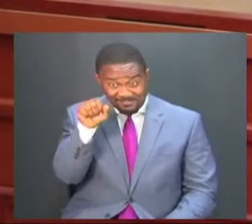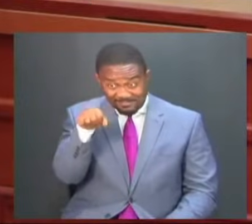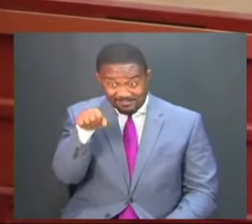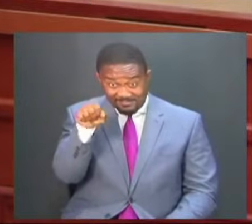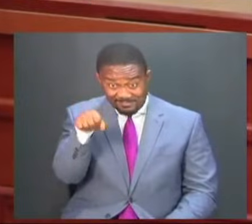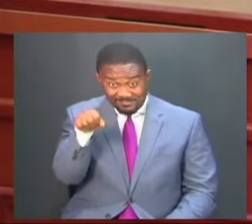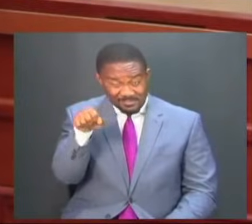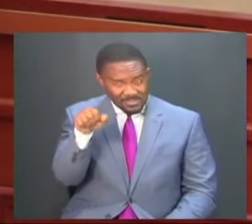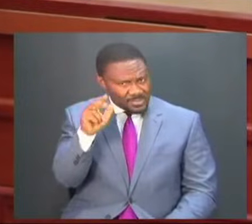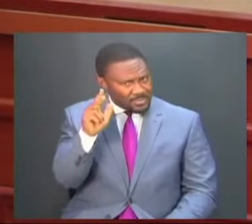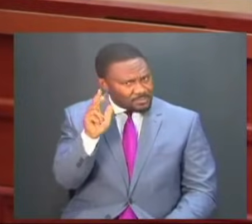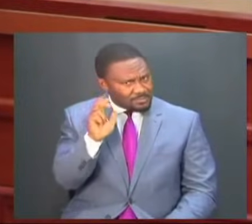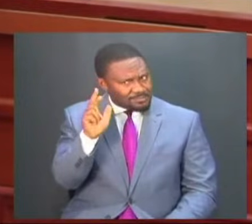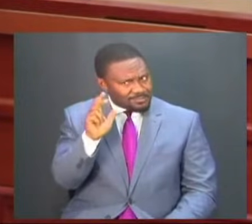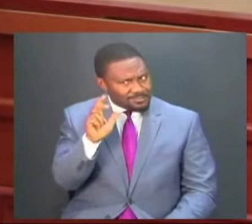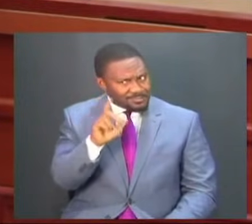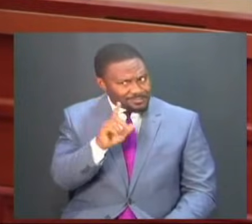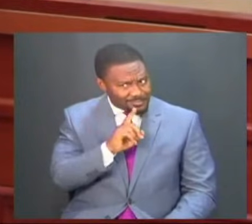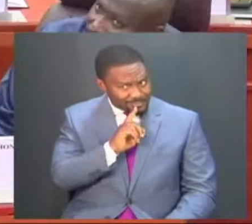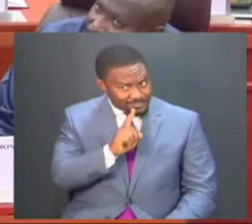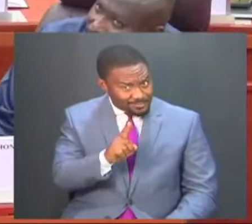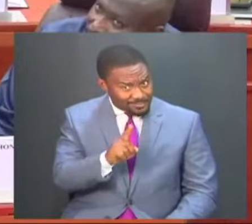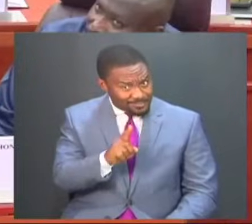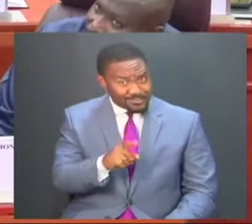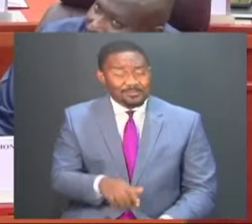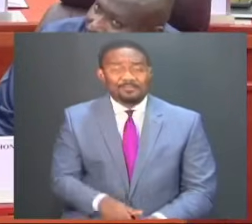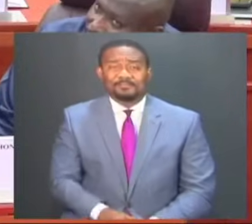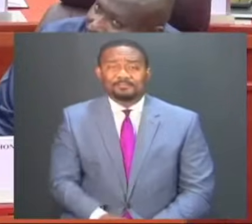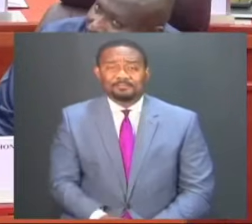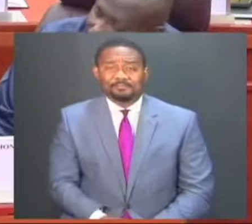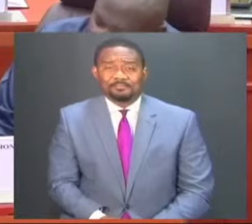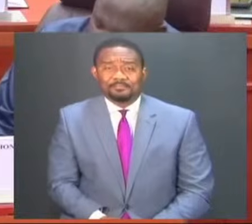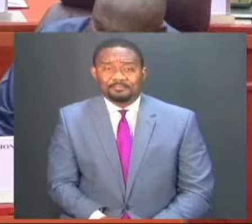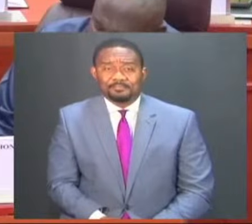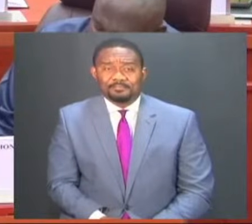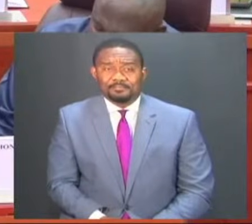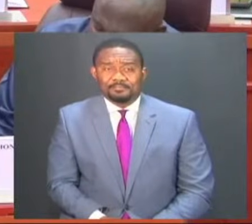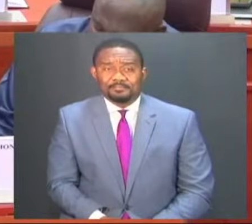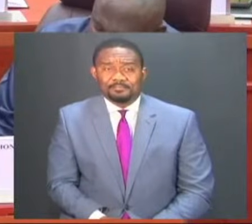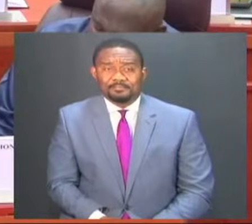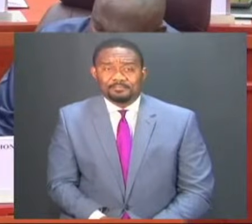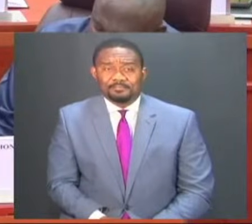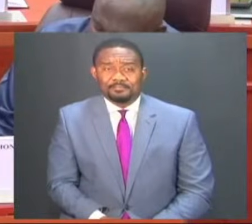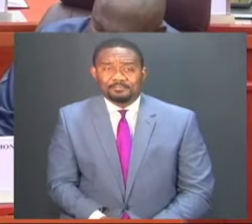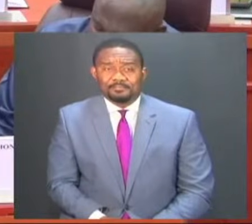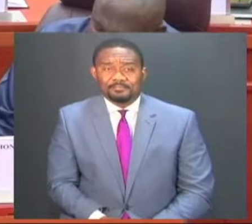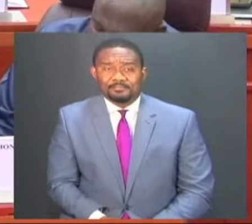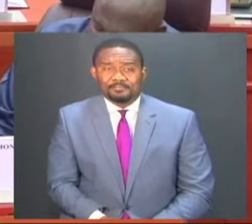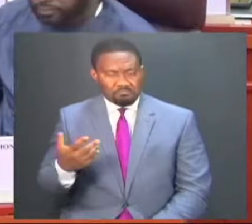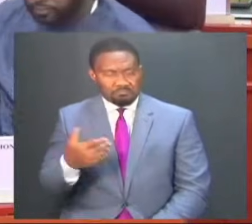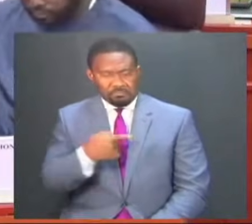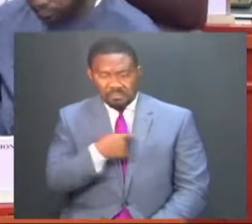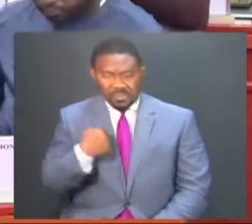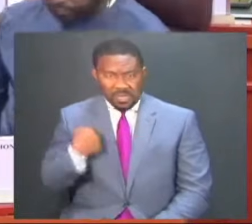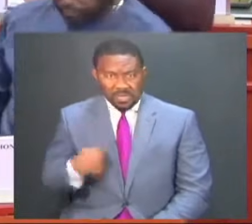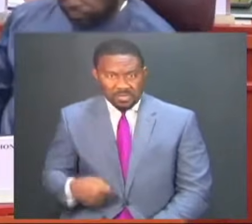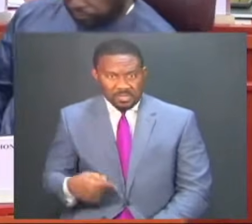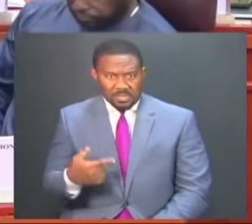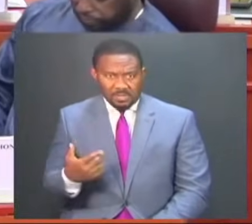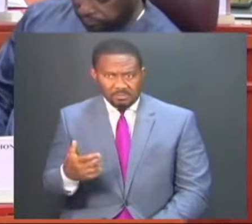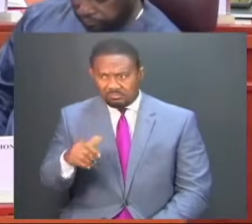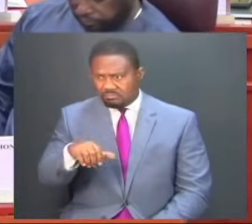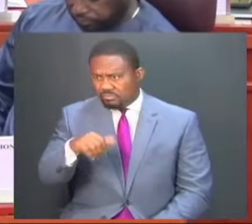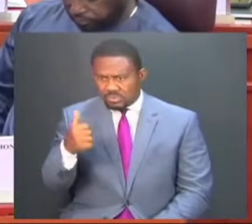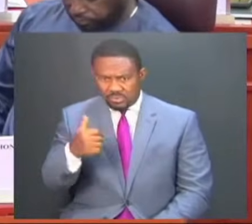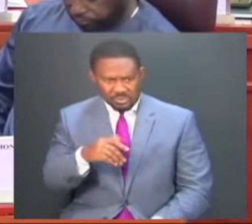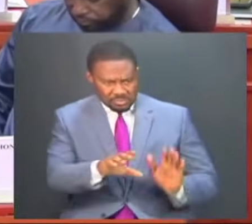you are listening for good. Speaker, it's important. Indonesia has set the example. China has set the example. And there's a lot we can